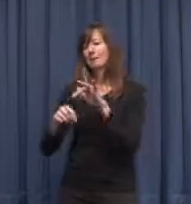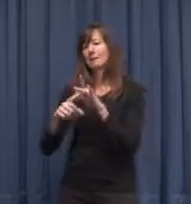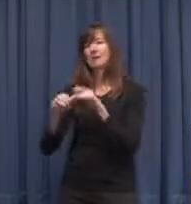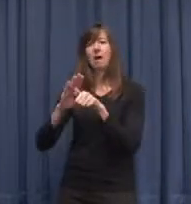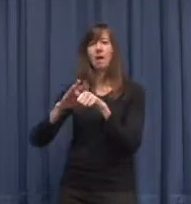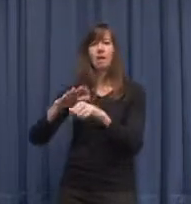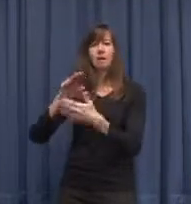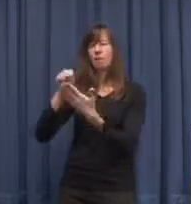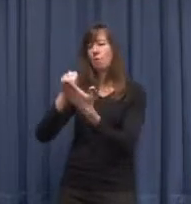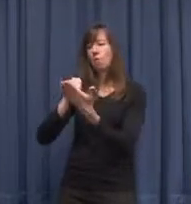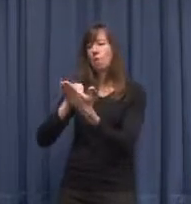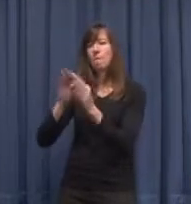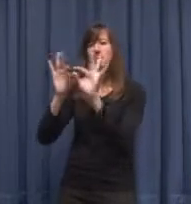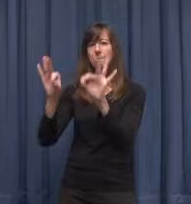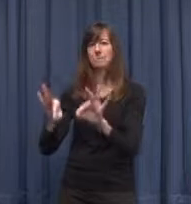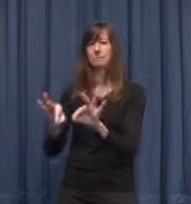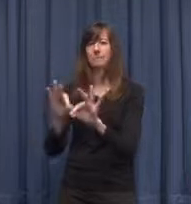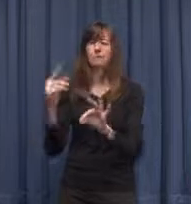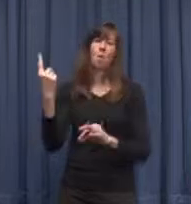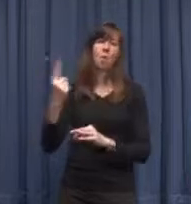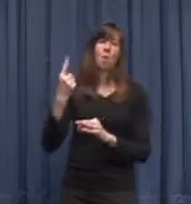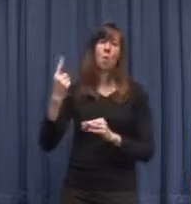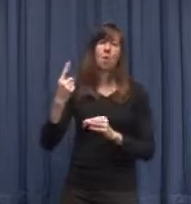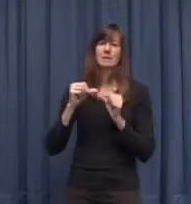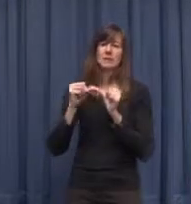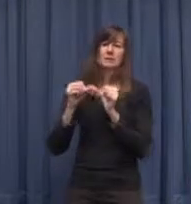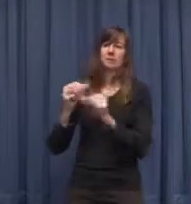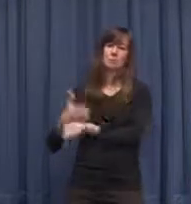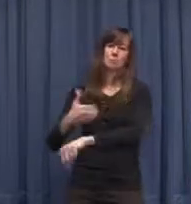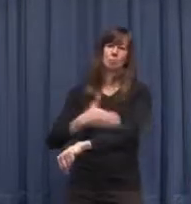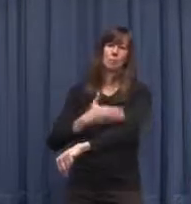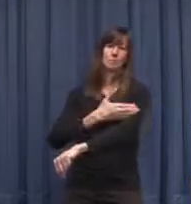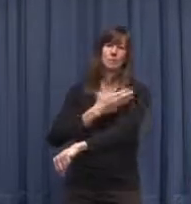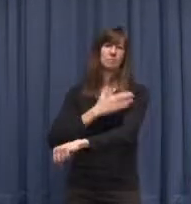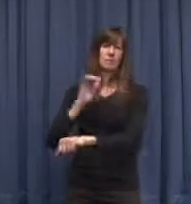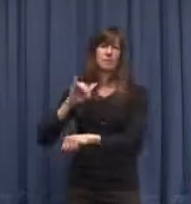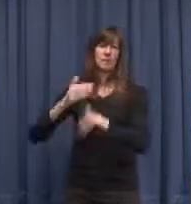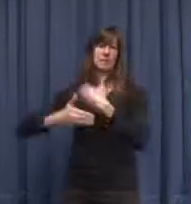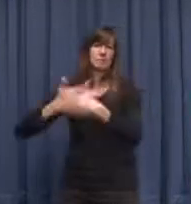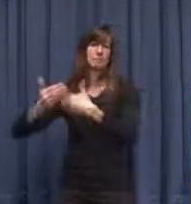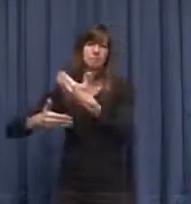to improve. So that's where that is coming from.